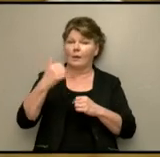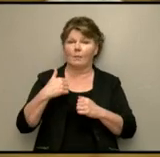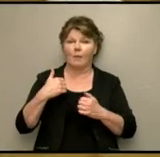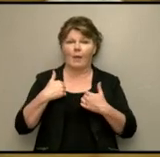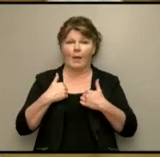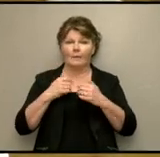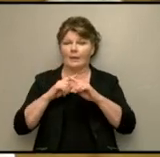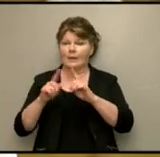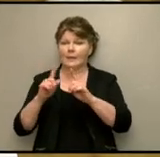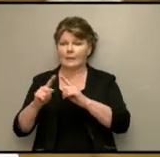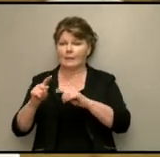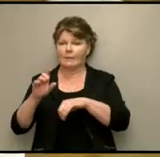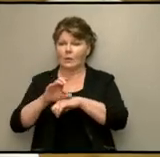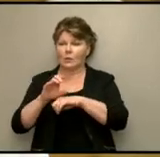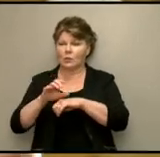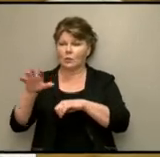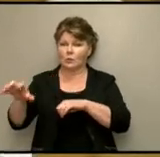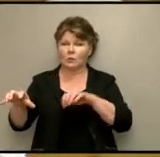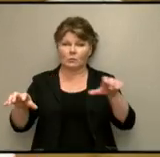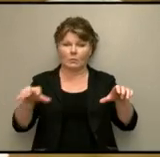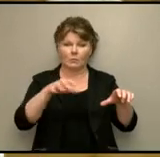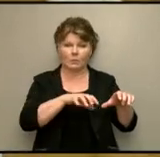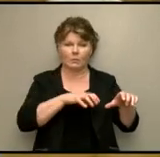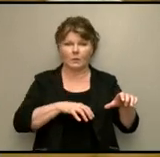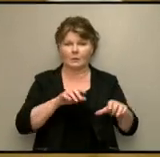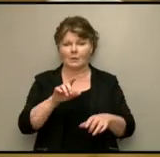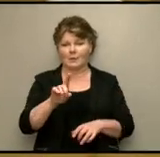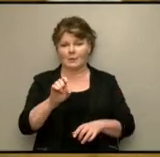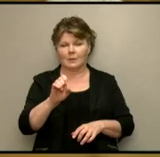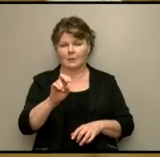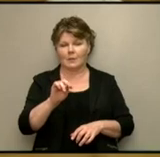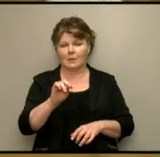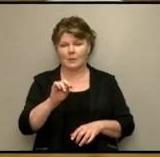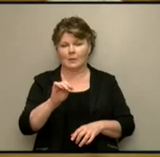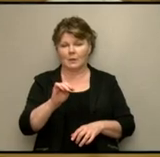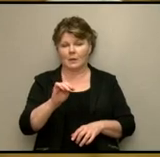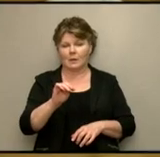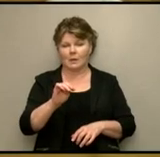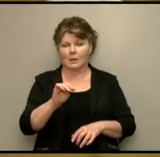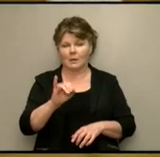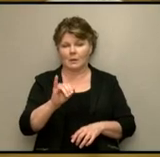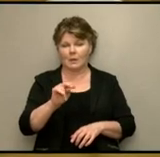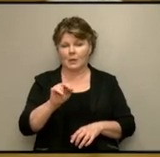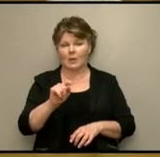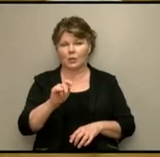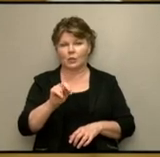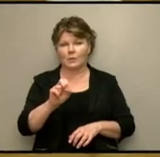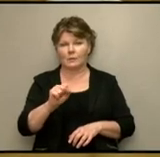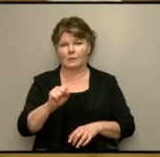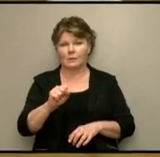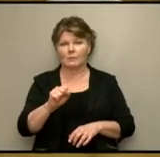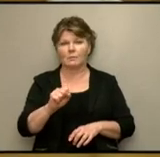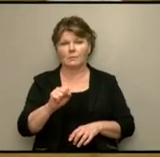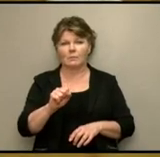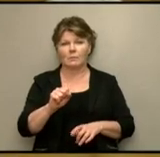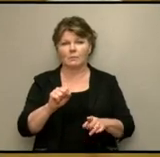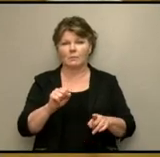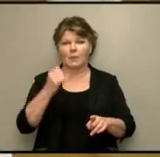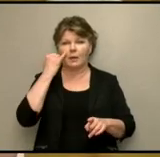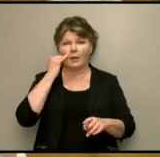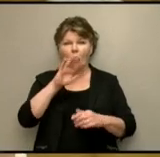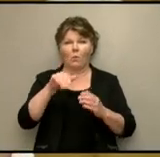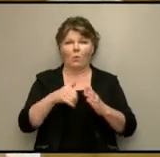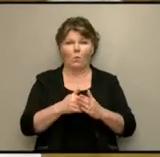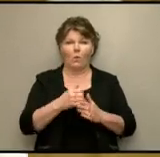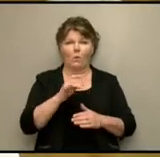different denominations, there are several mission efforts going on instead of just one. And if all 8 of the churches